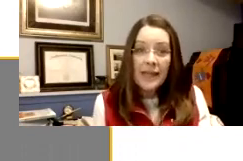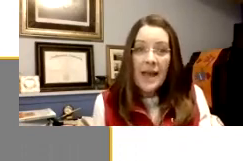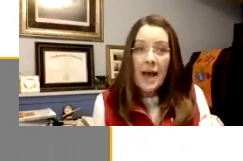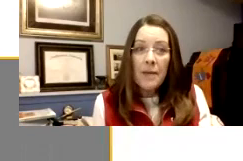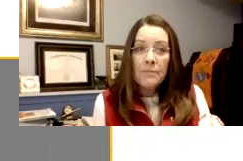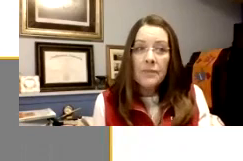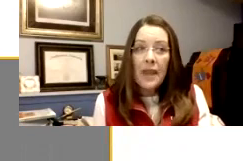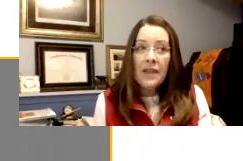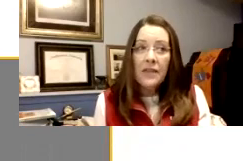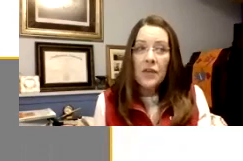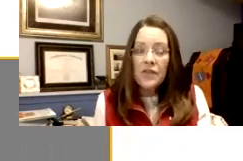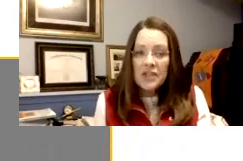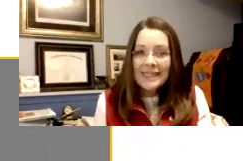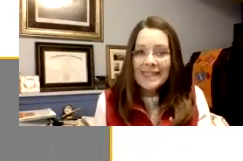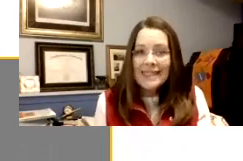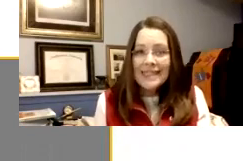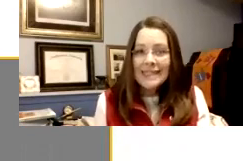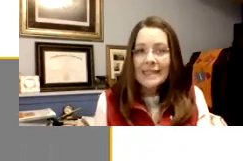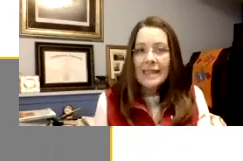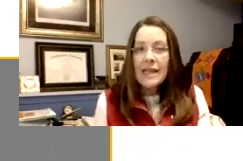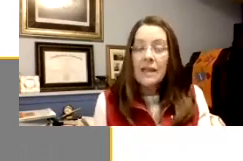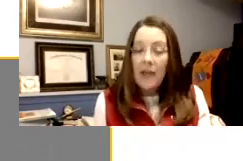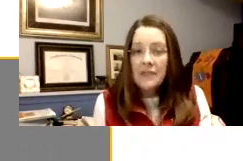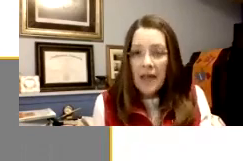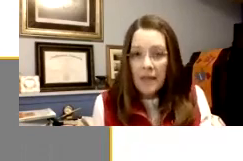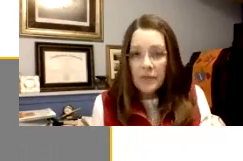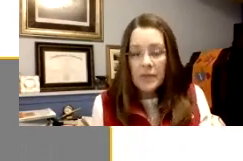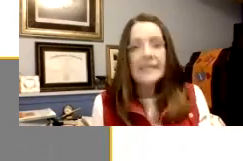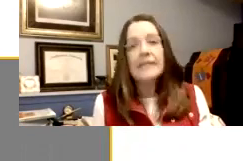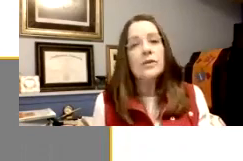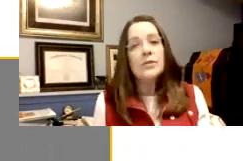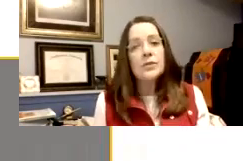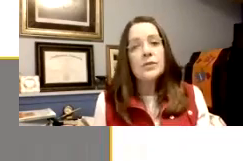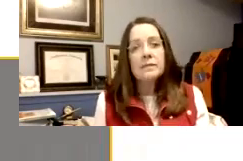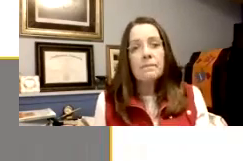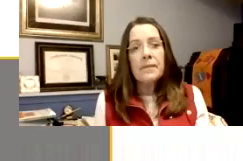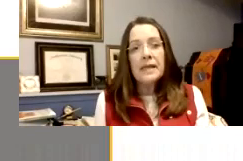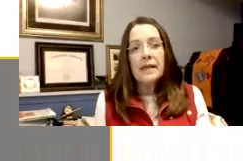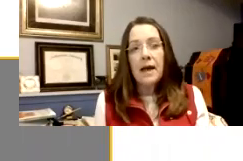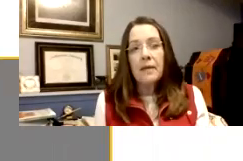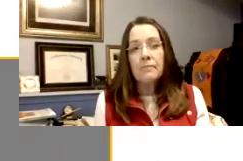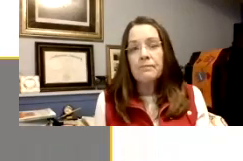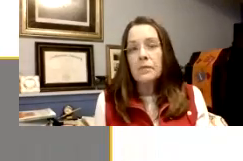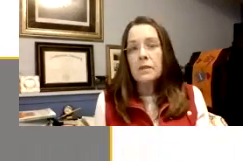3 and their vision is inconsistent, lots of times we see those students being